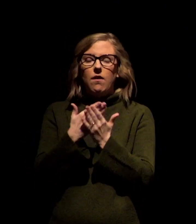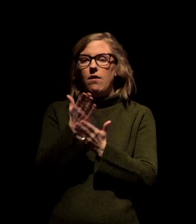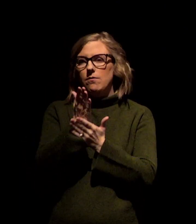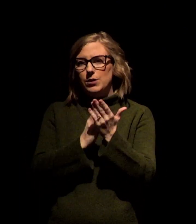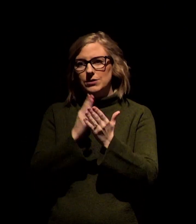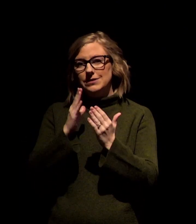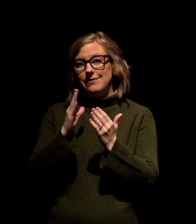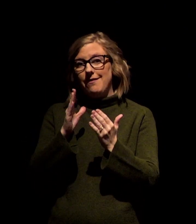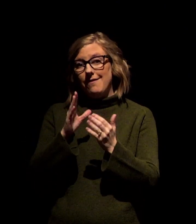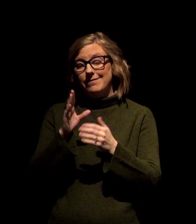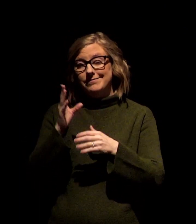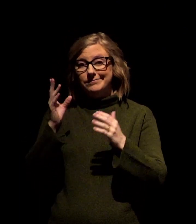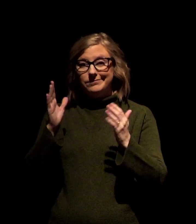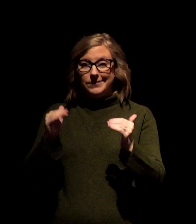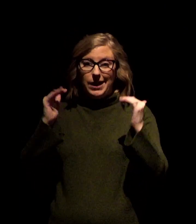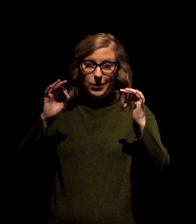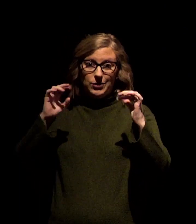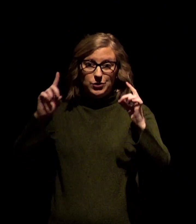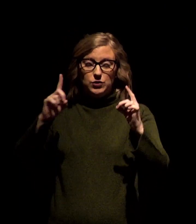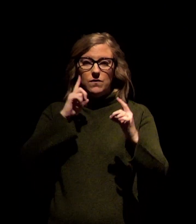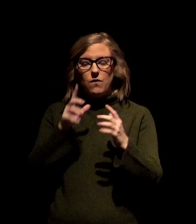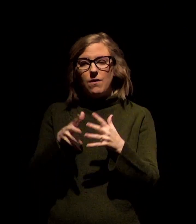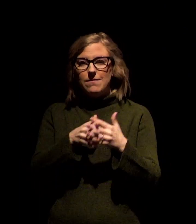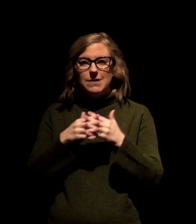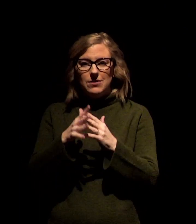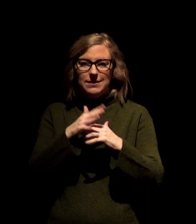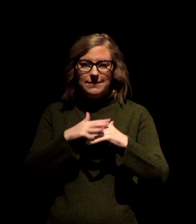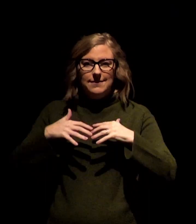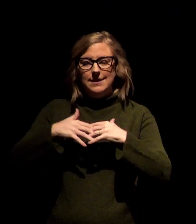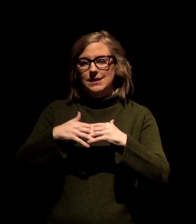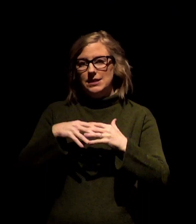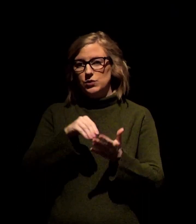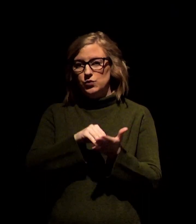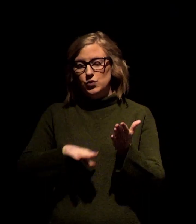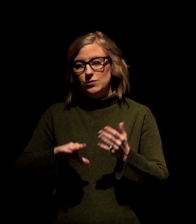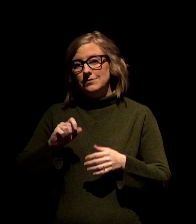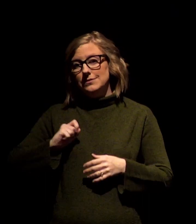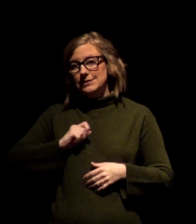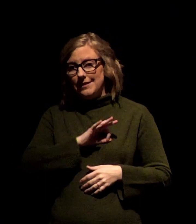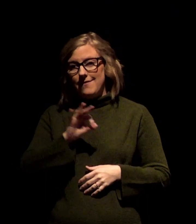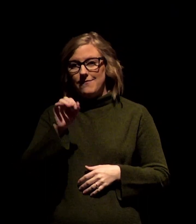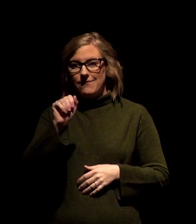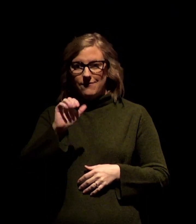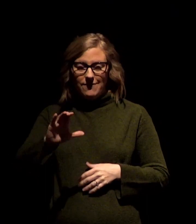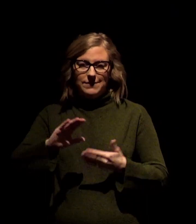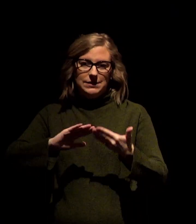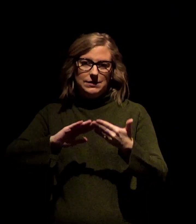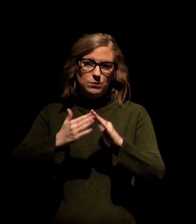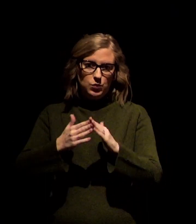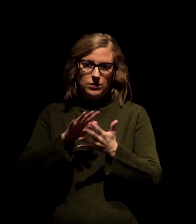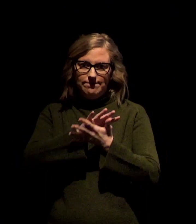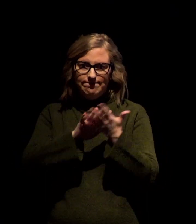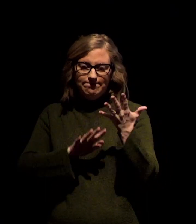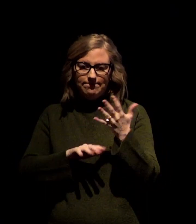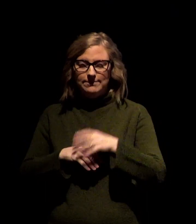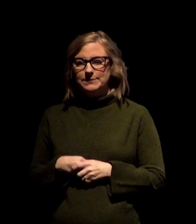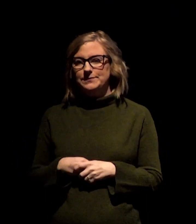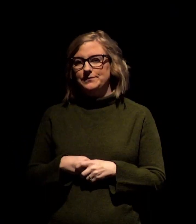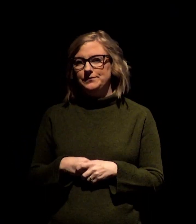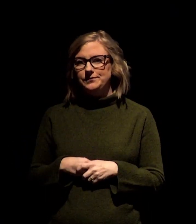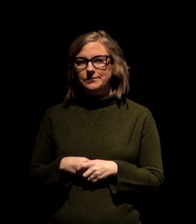education for our American Indian students, staff, faculty, and community members.